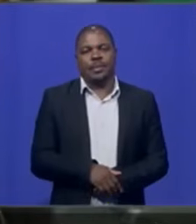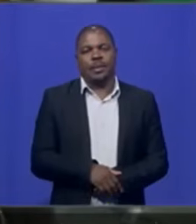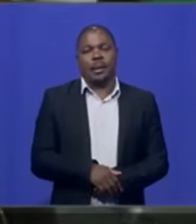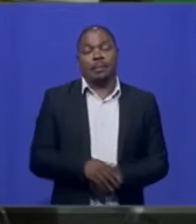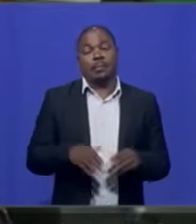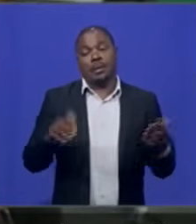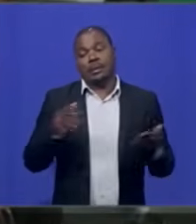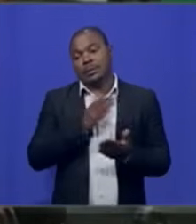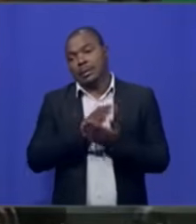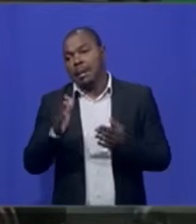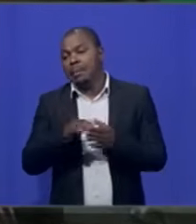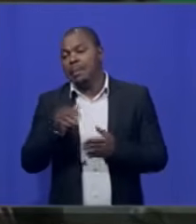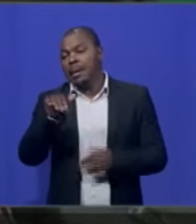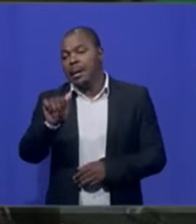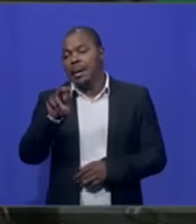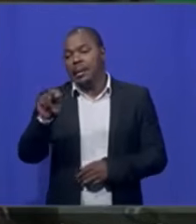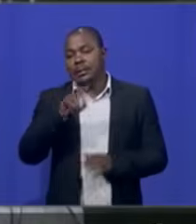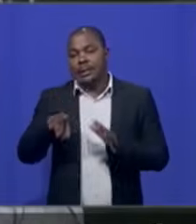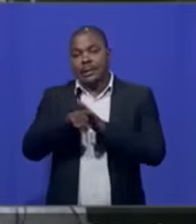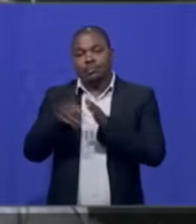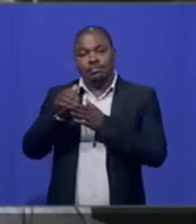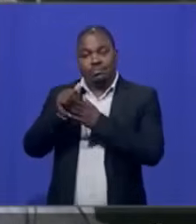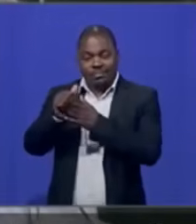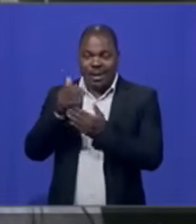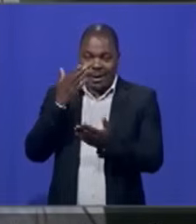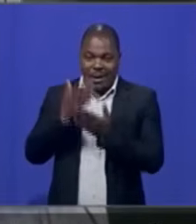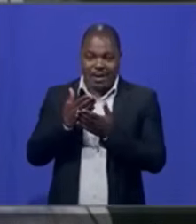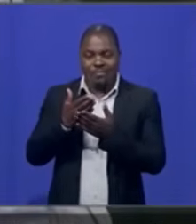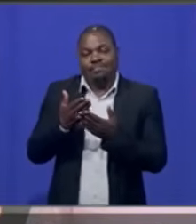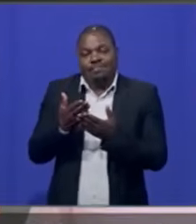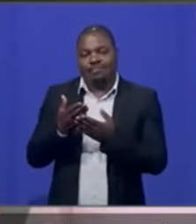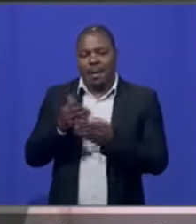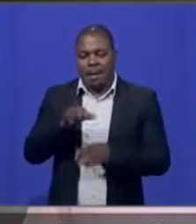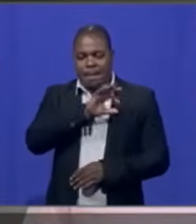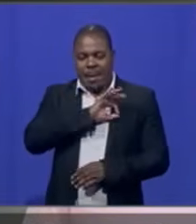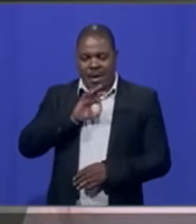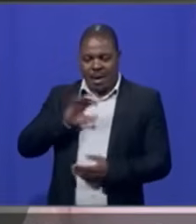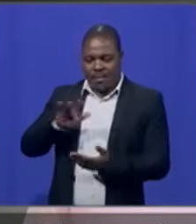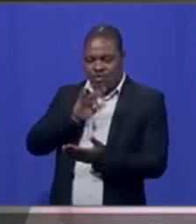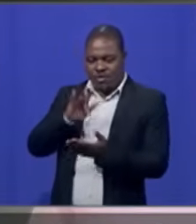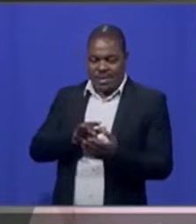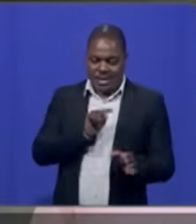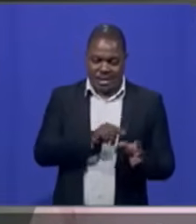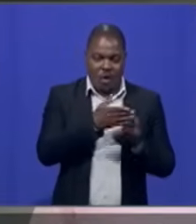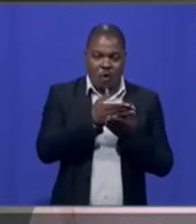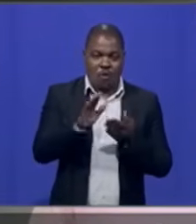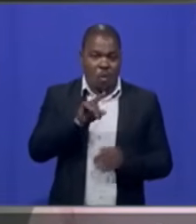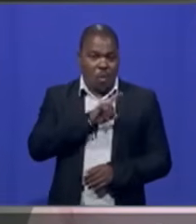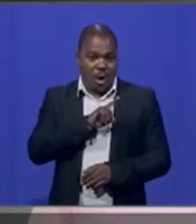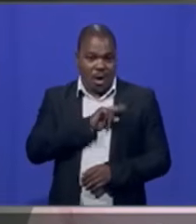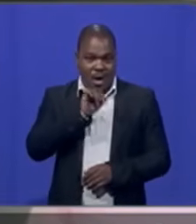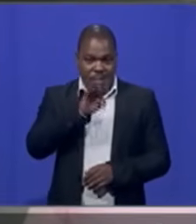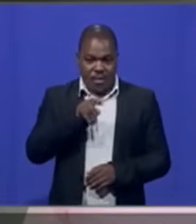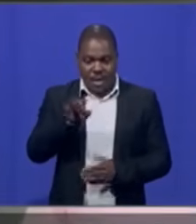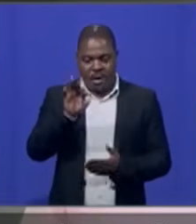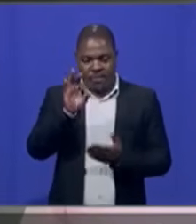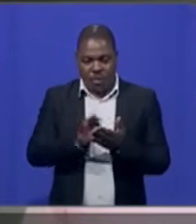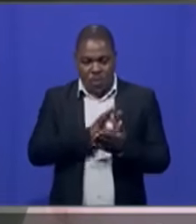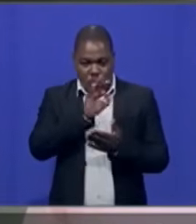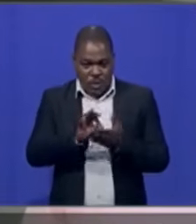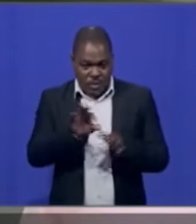baetapele ba bang ba lebatowa ba ANC ba ka qhelela ka thoko maemong a bomeyara ba ANC ha mokga o kena mehatong ya ho